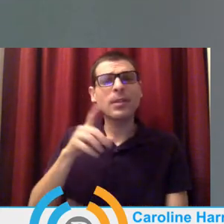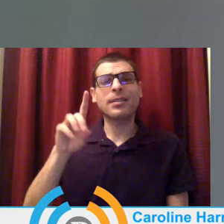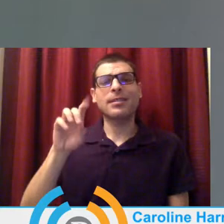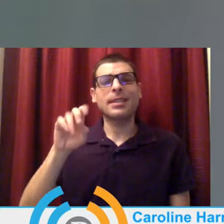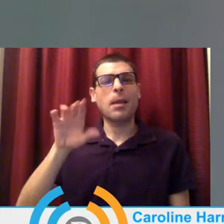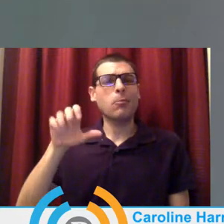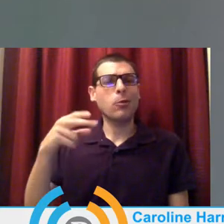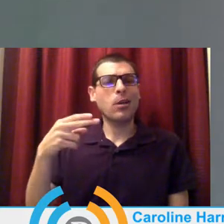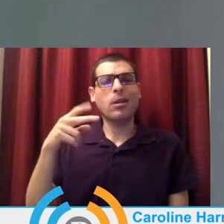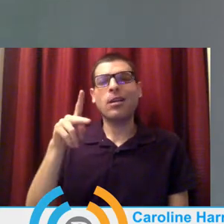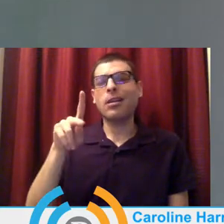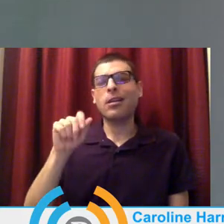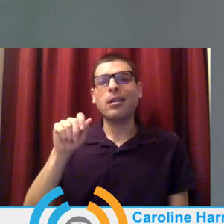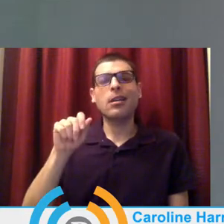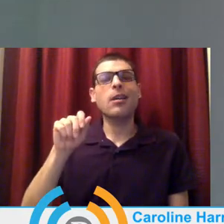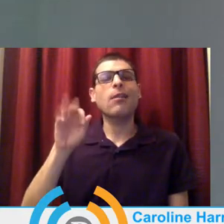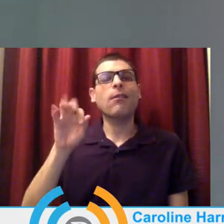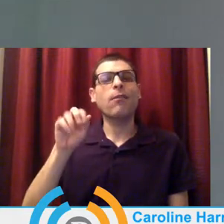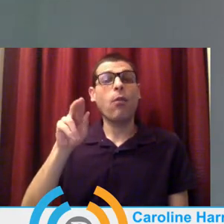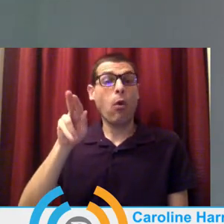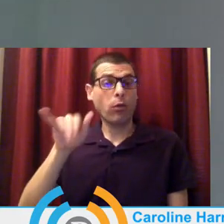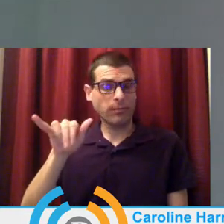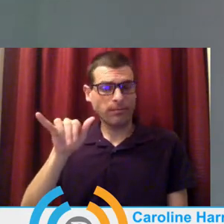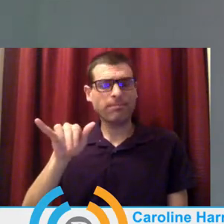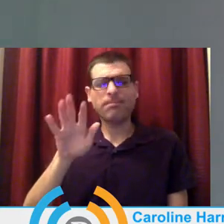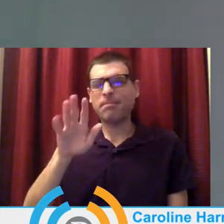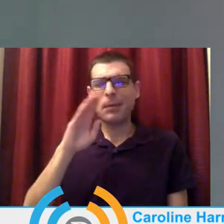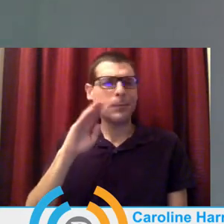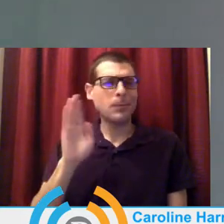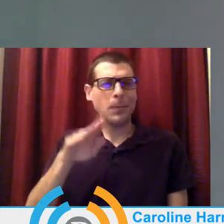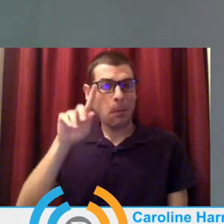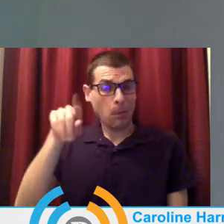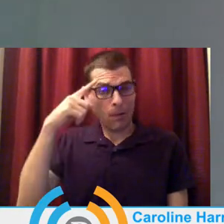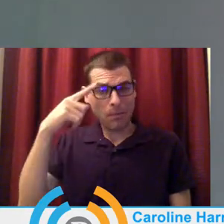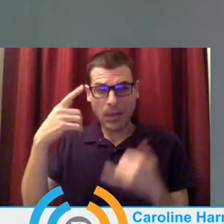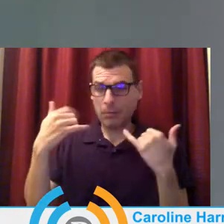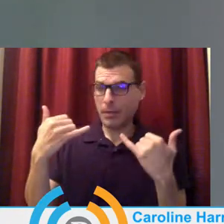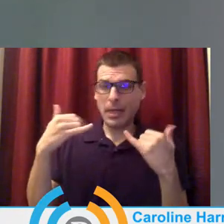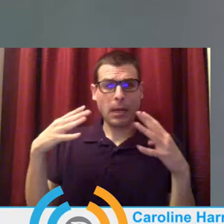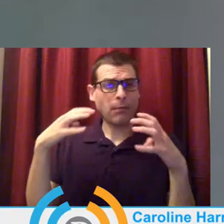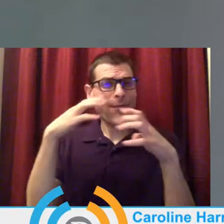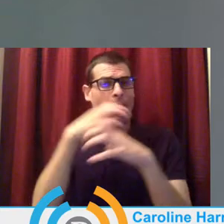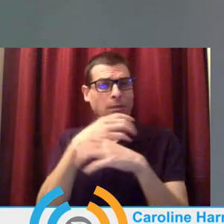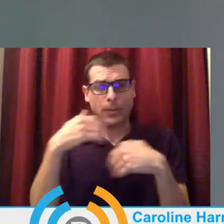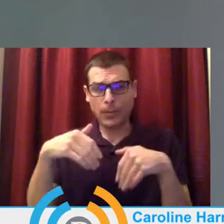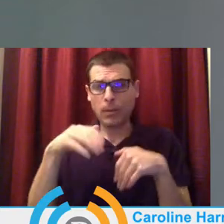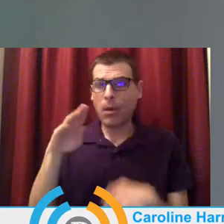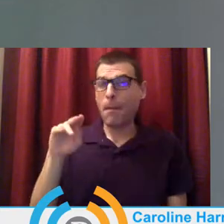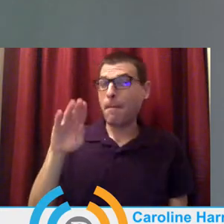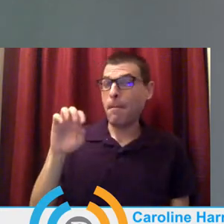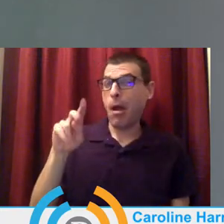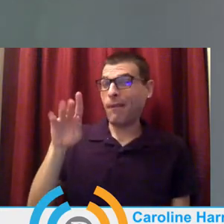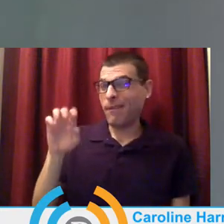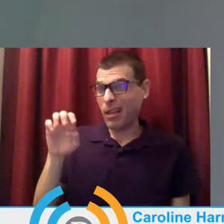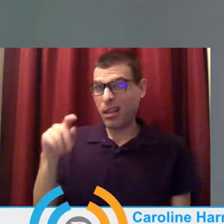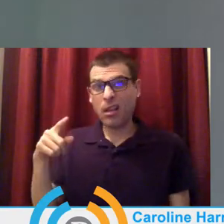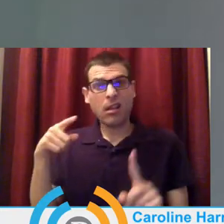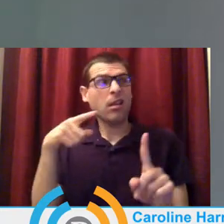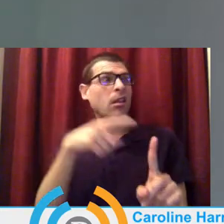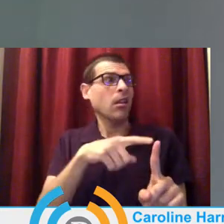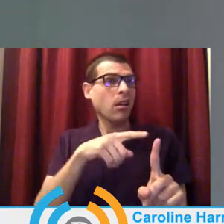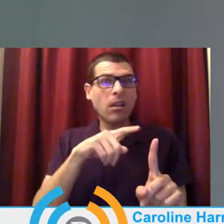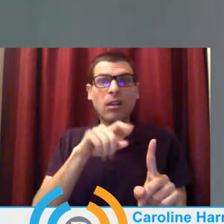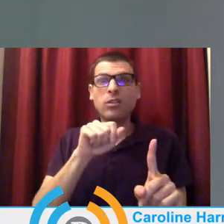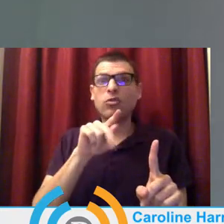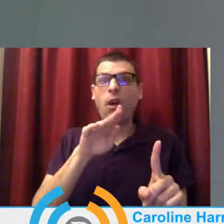of you know, Chair Kafoury leads a complex government with a jurisdiction that stretches from Bonneville to the Bull Run Lake, from Villa Ridge to Sovie